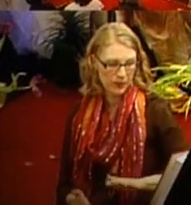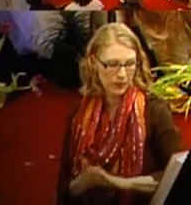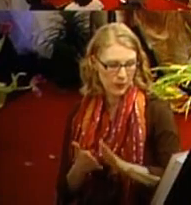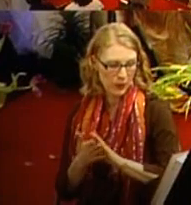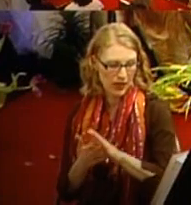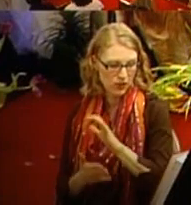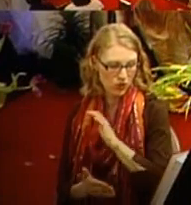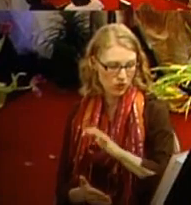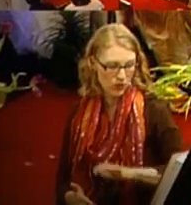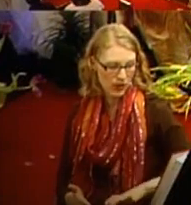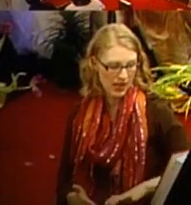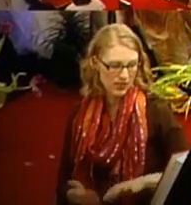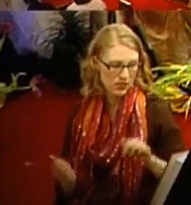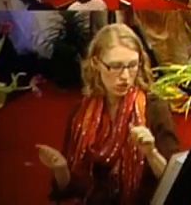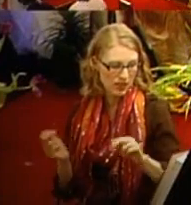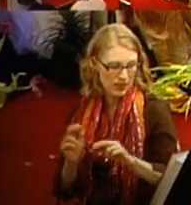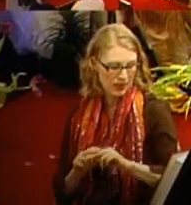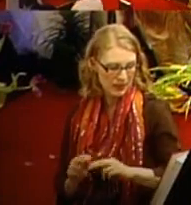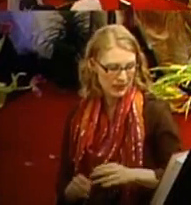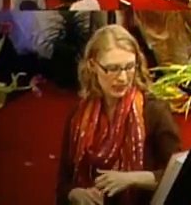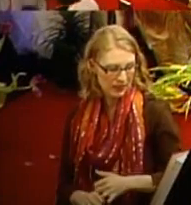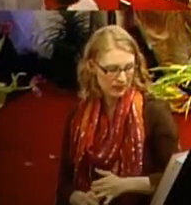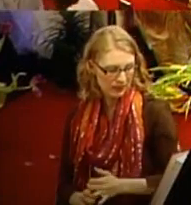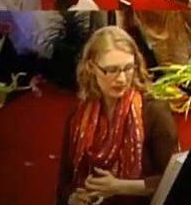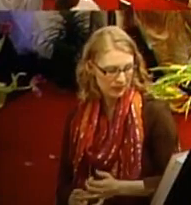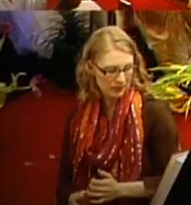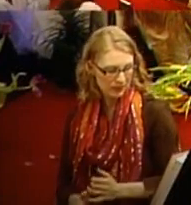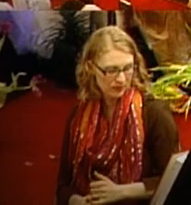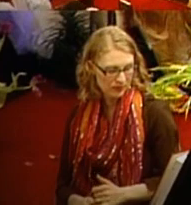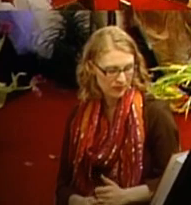Praise to you, O Christ. You may be seated.